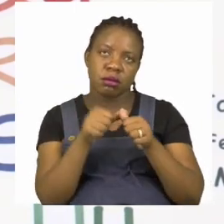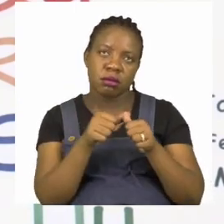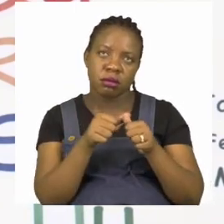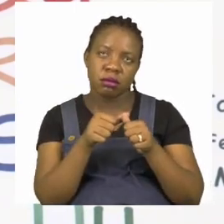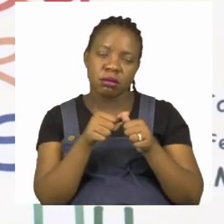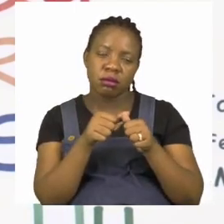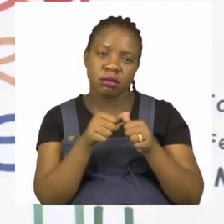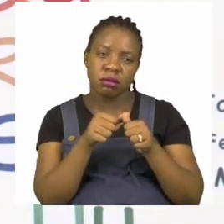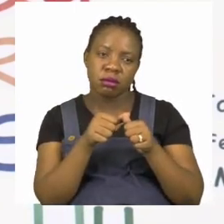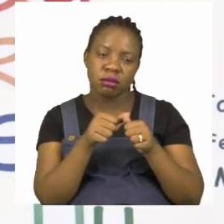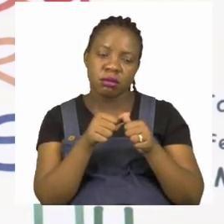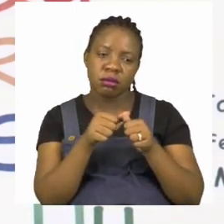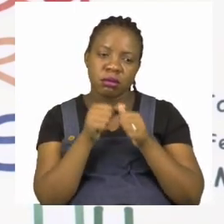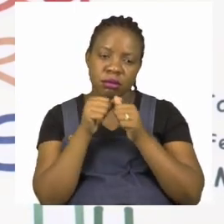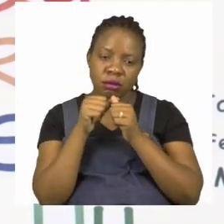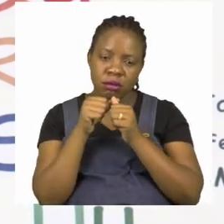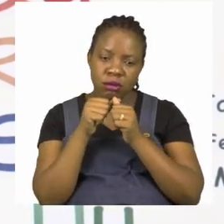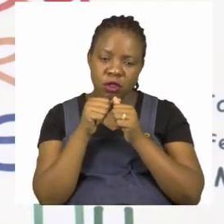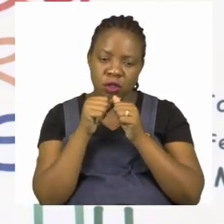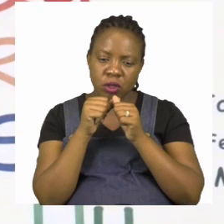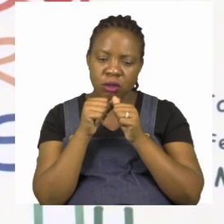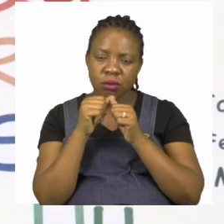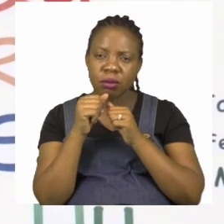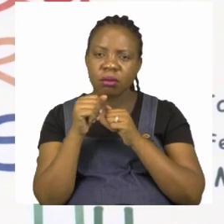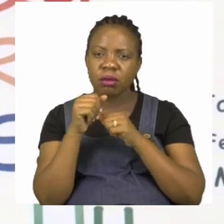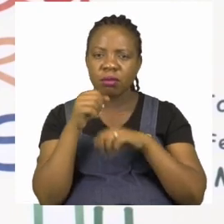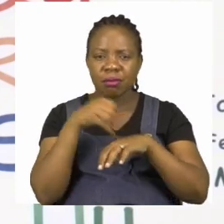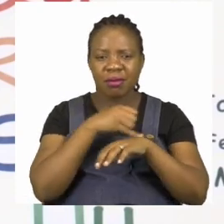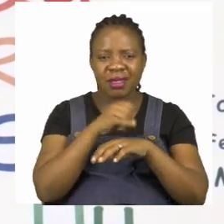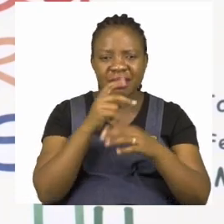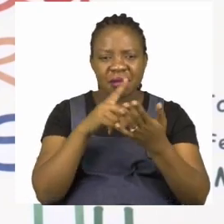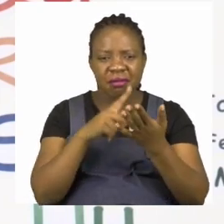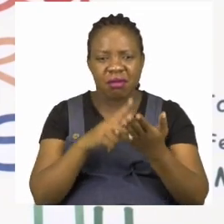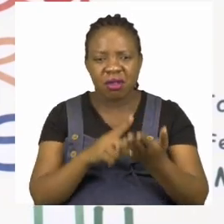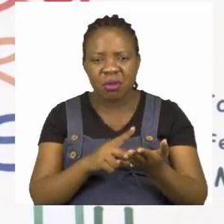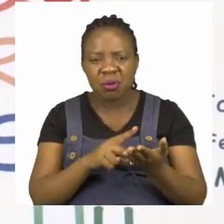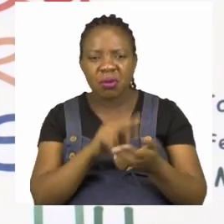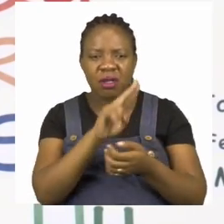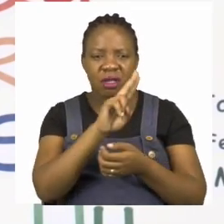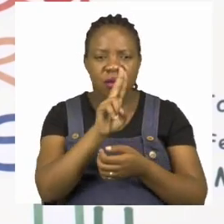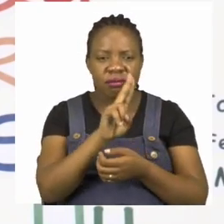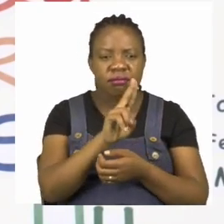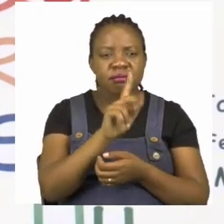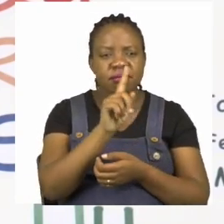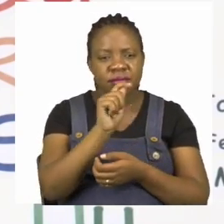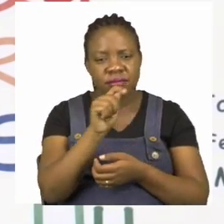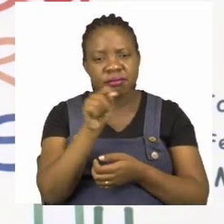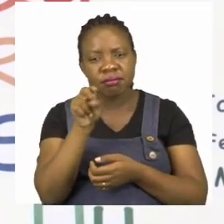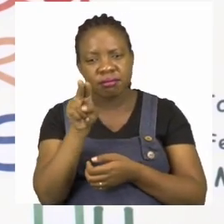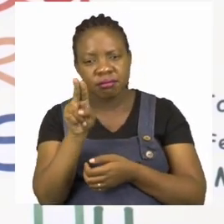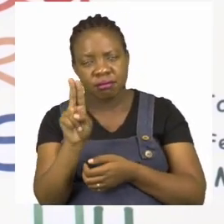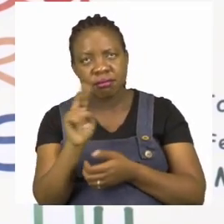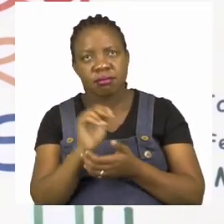to organize them and don't forget to add. When you're done with your place values, you can do